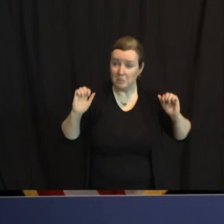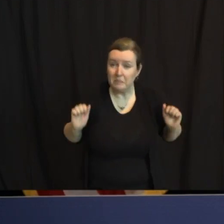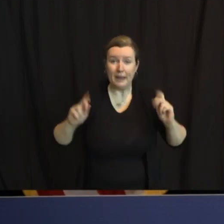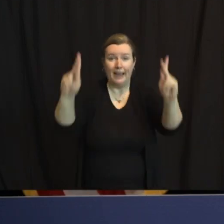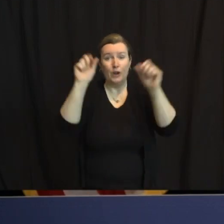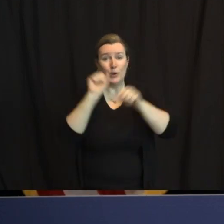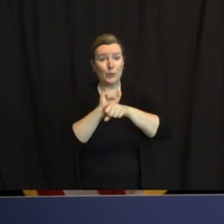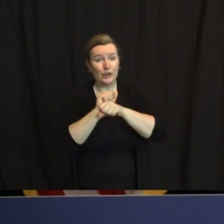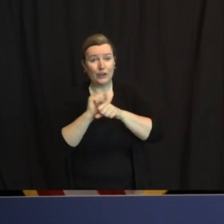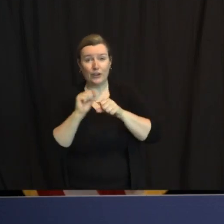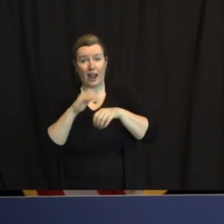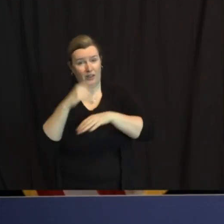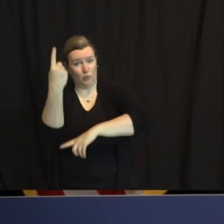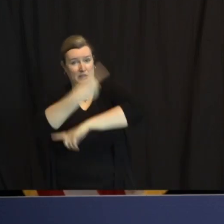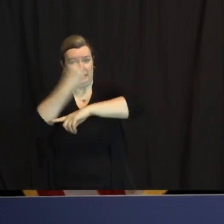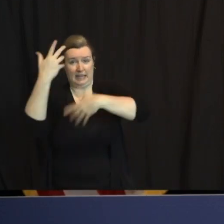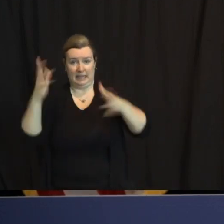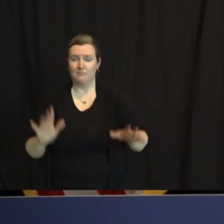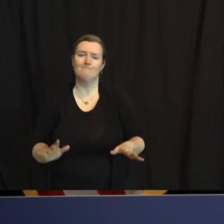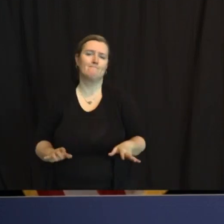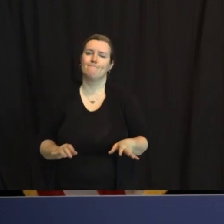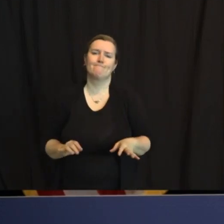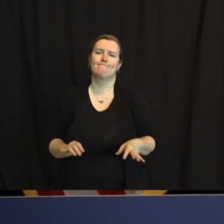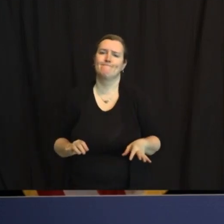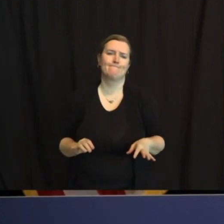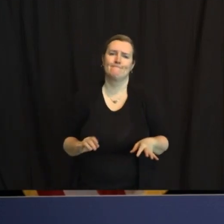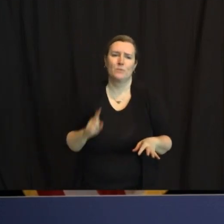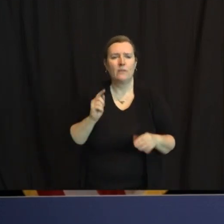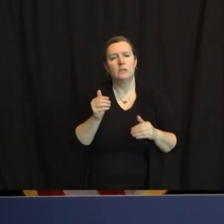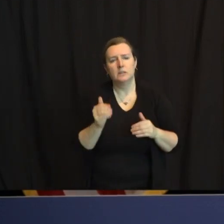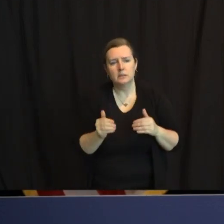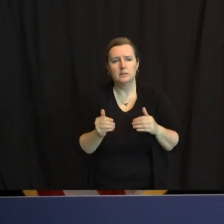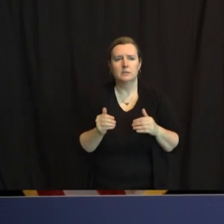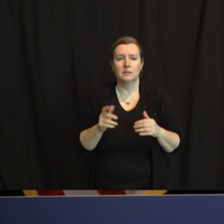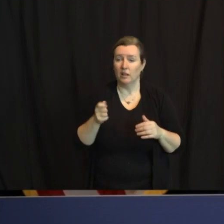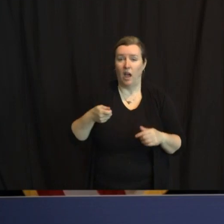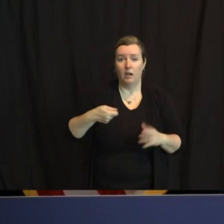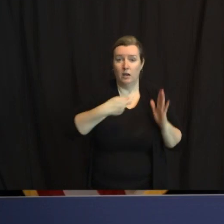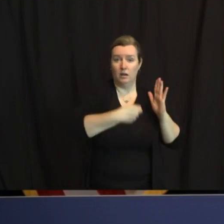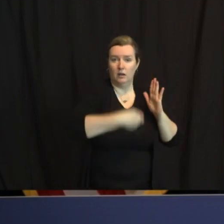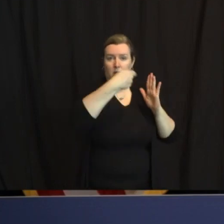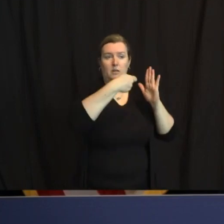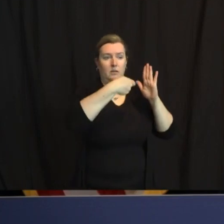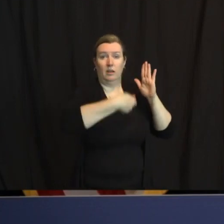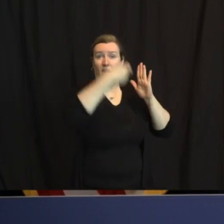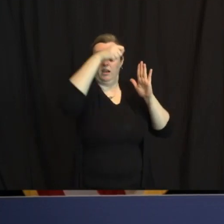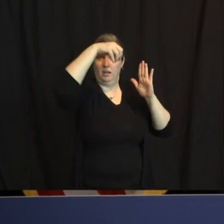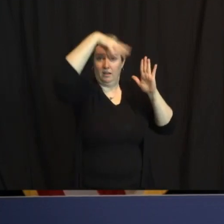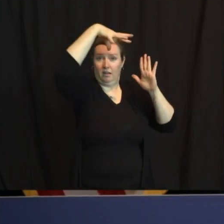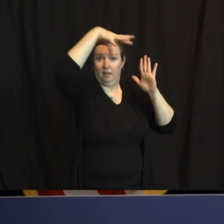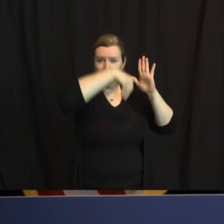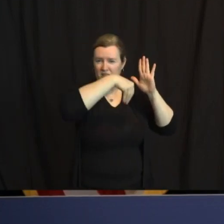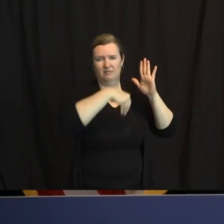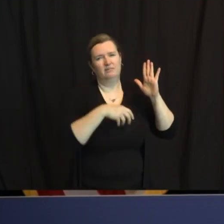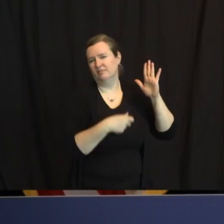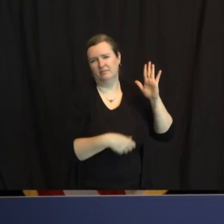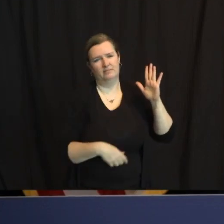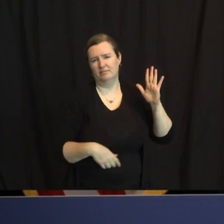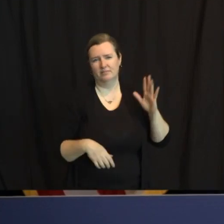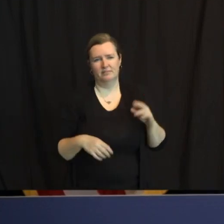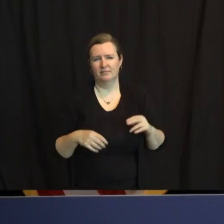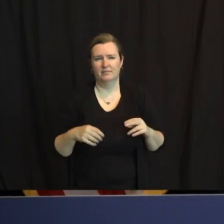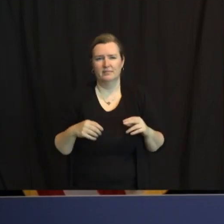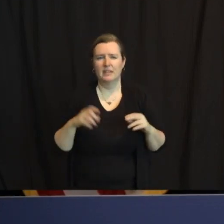used an analogy of a light, not a light switch, but a light dimmer, and getting brighter and brighter over time. And I think, Judy, unless